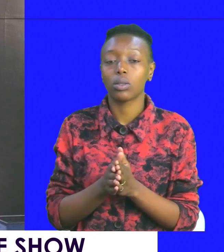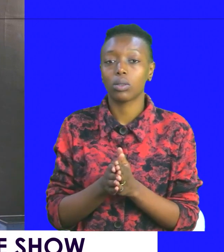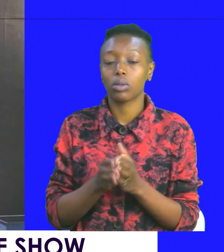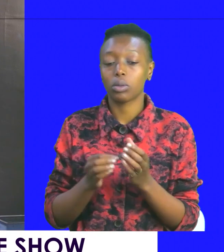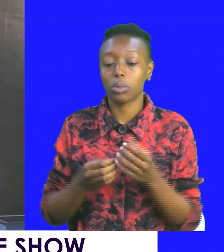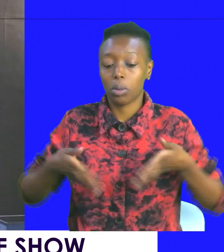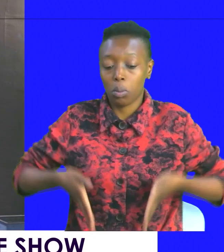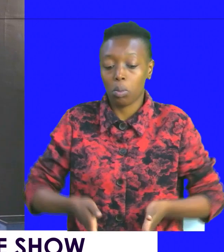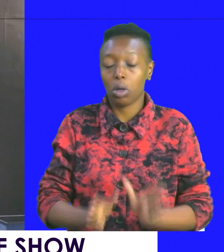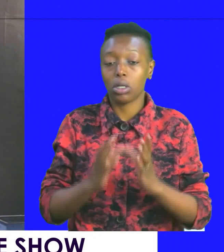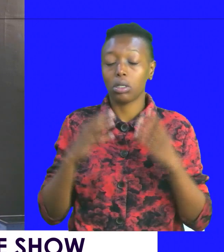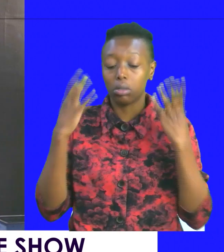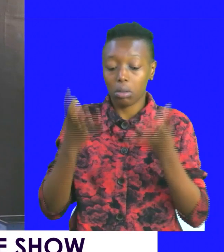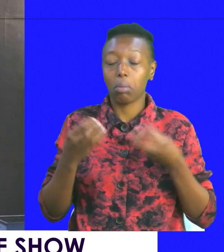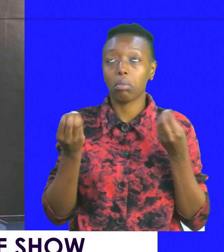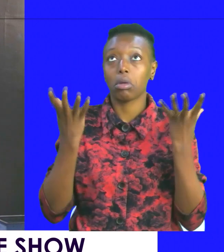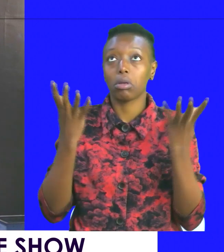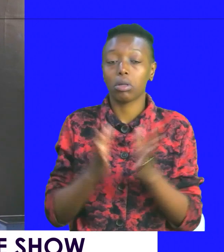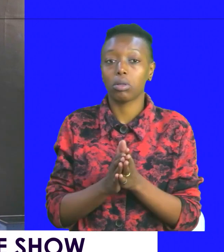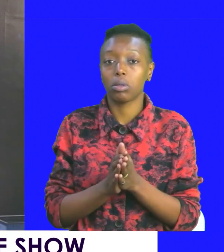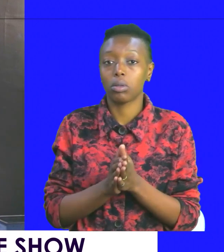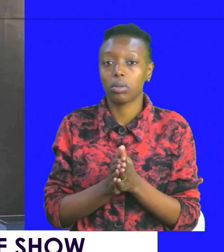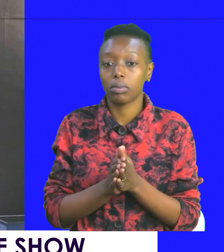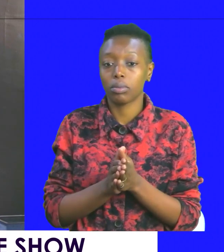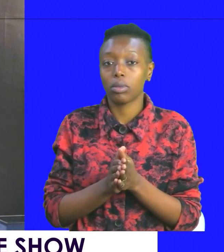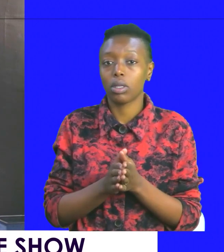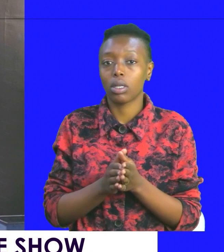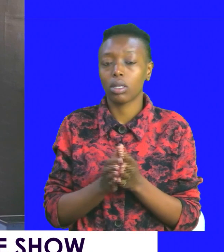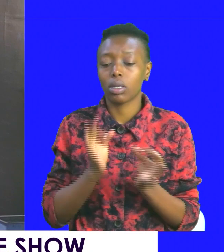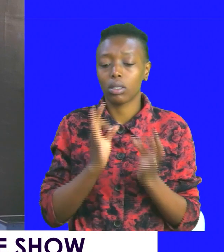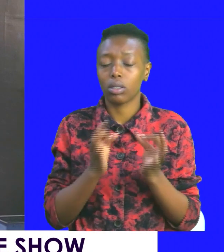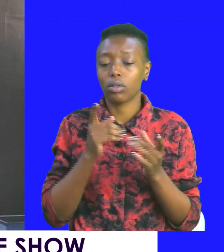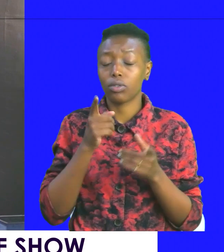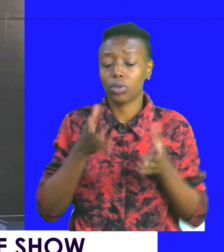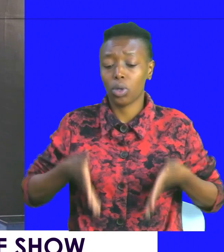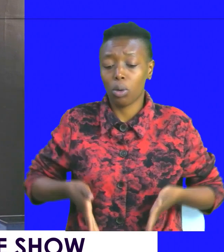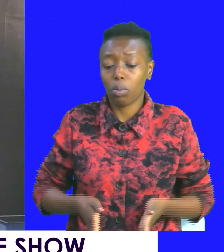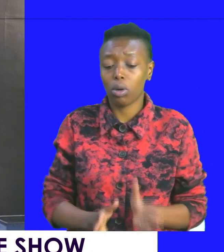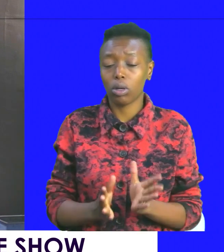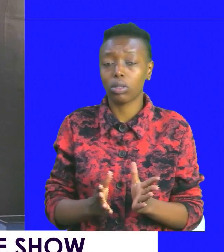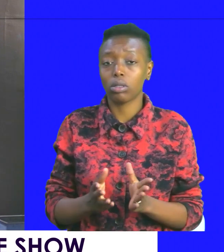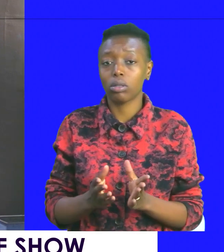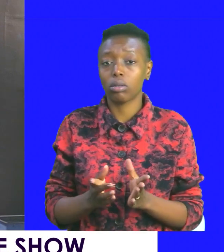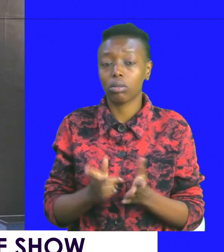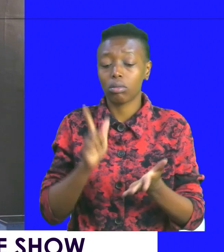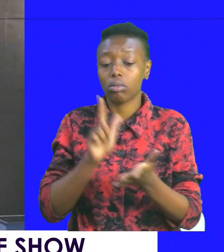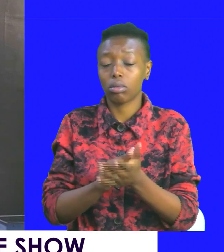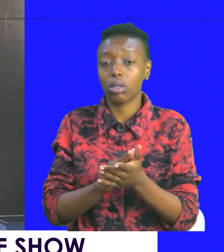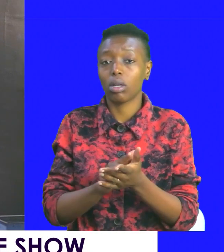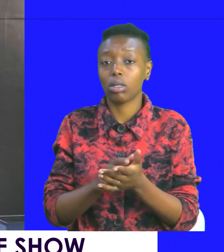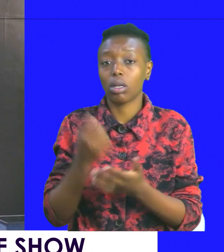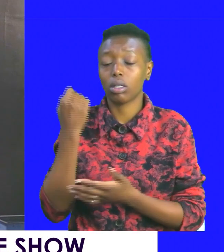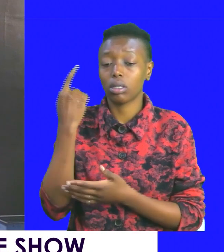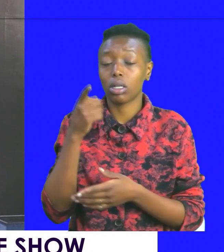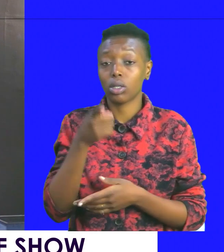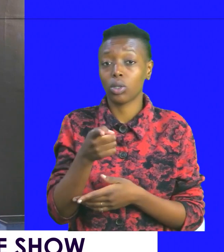miracle. If another cell overcame yours, I don't know if you could have been alive.